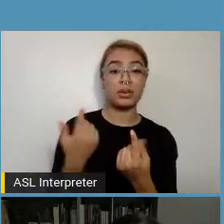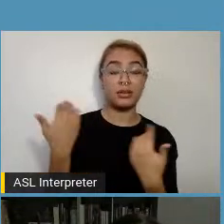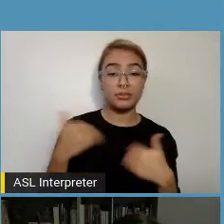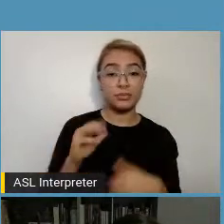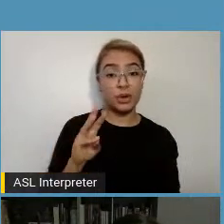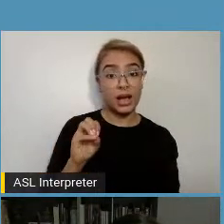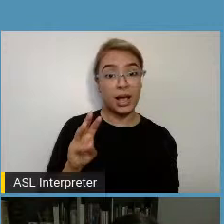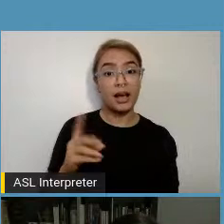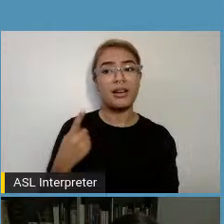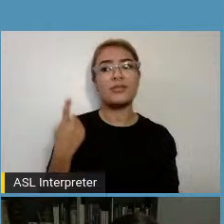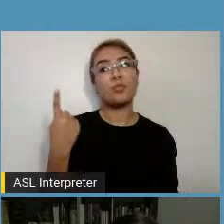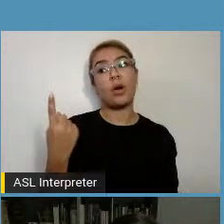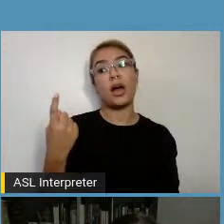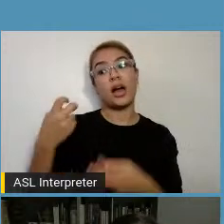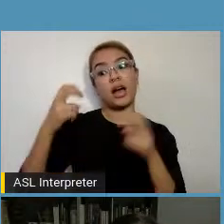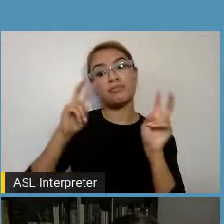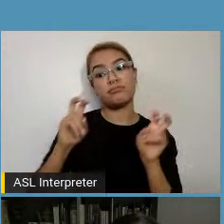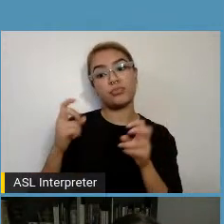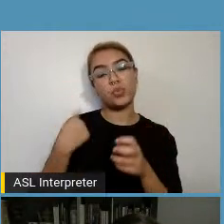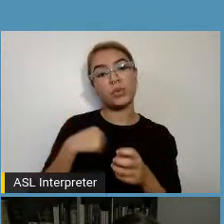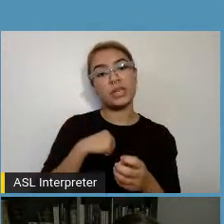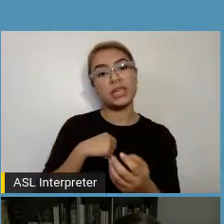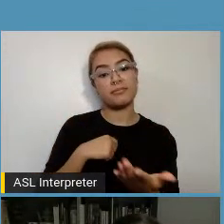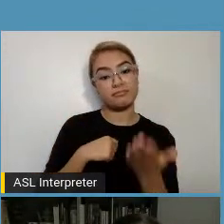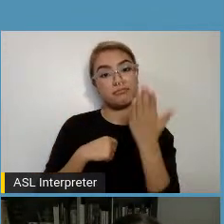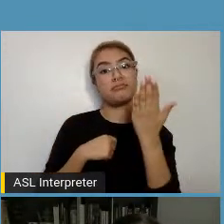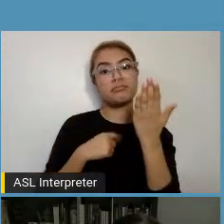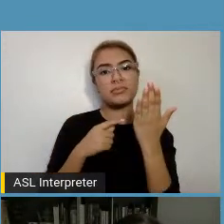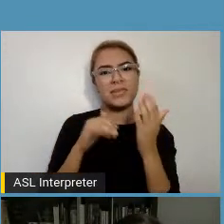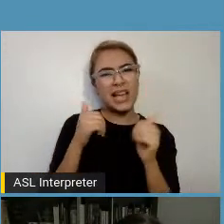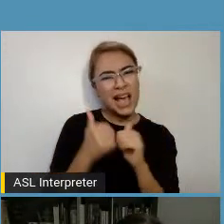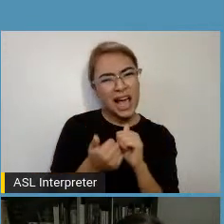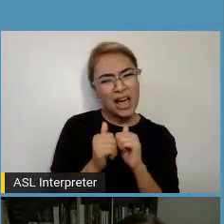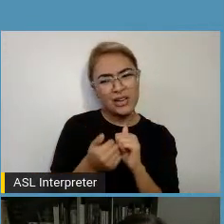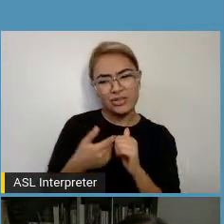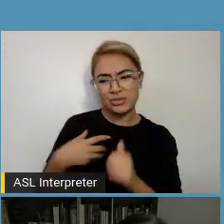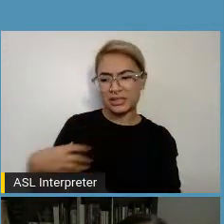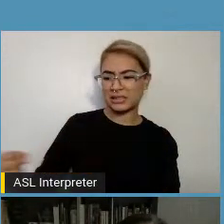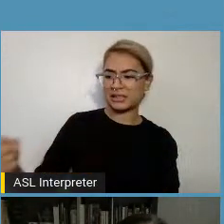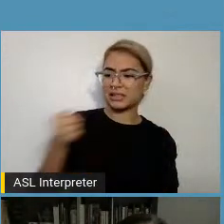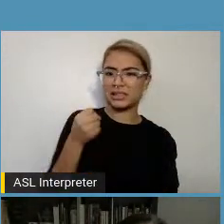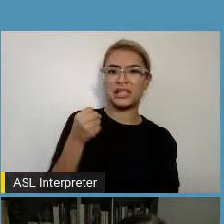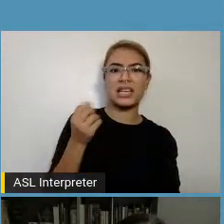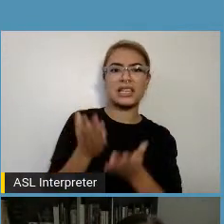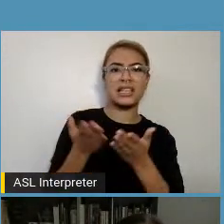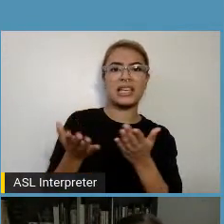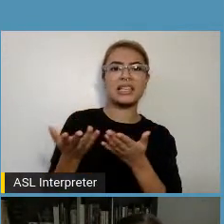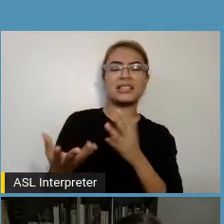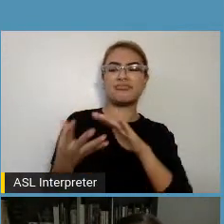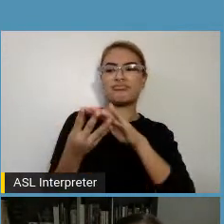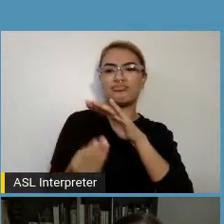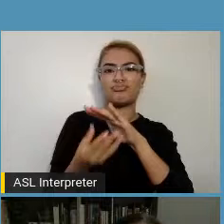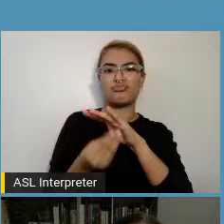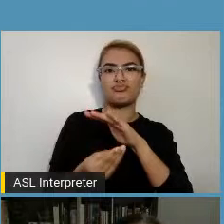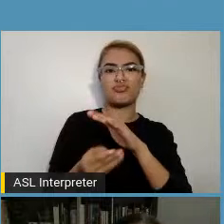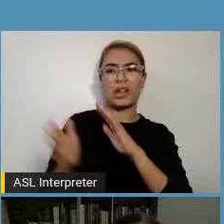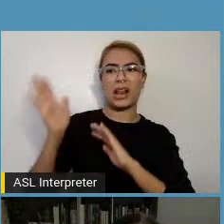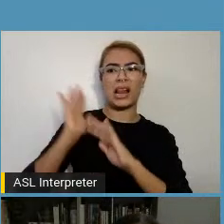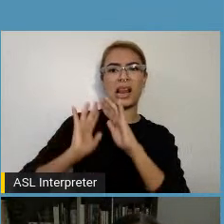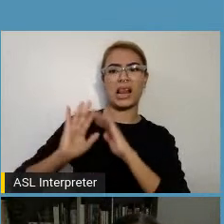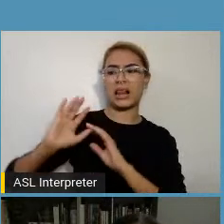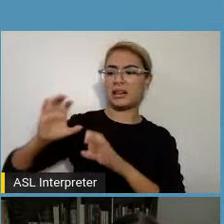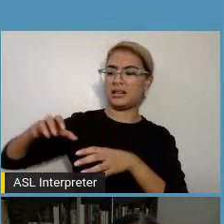the issues that we face is, how do we take things that were recorded on these